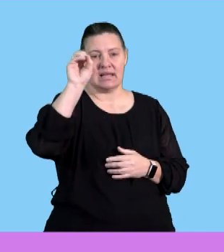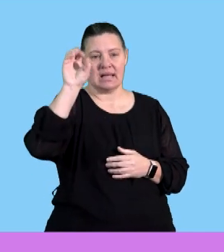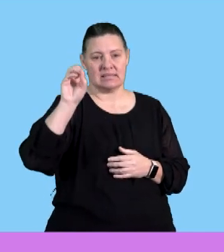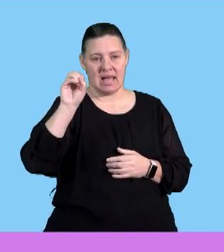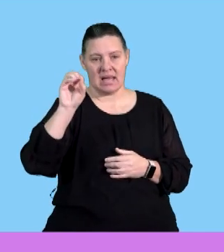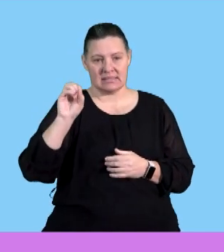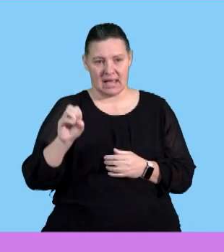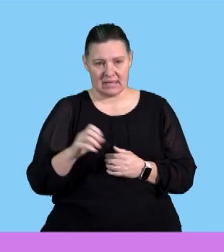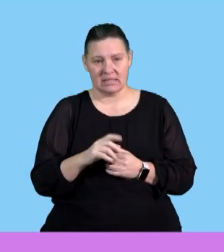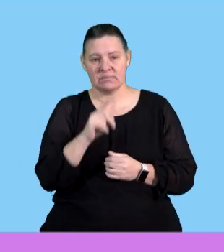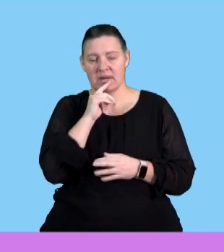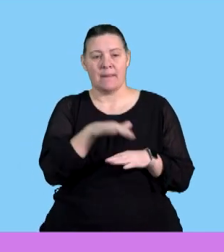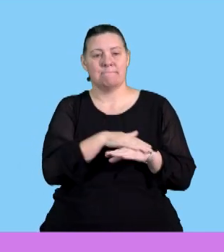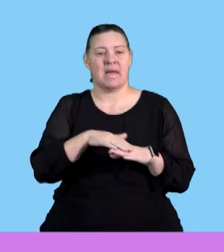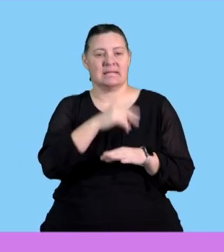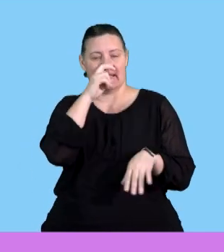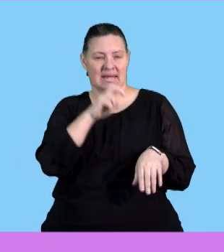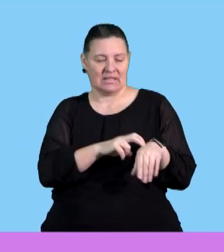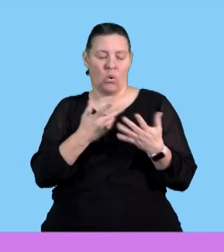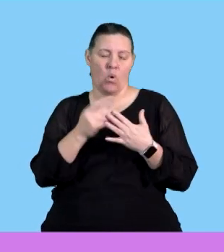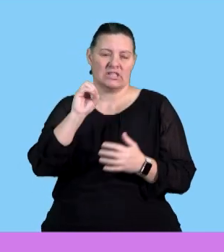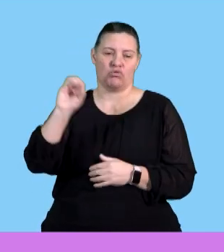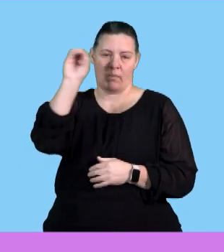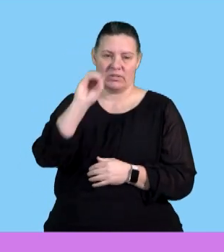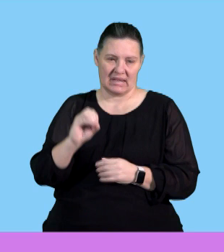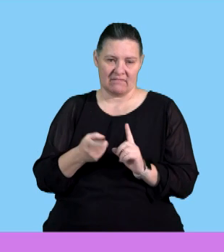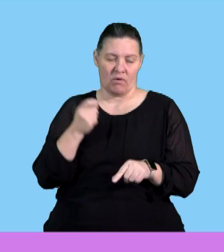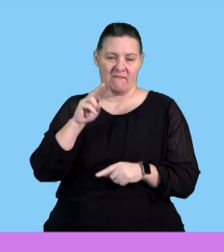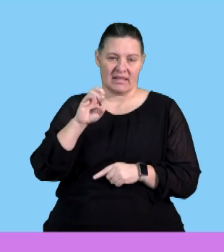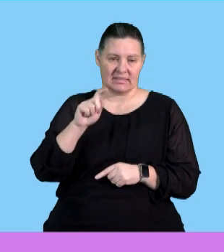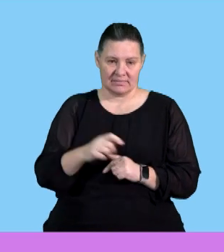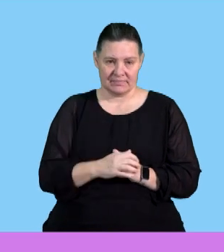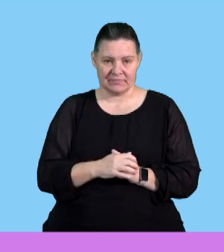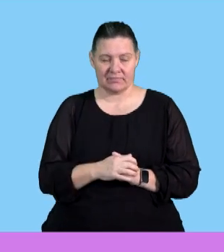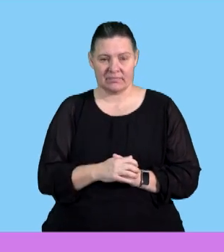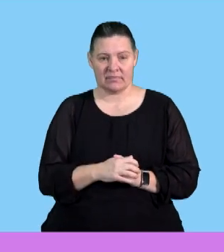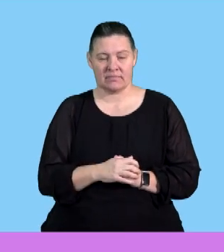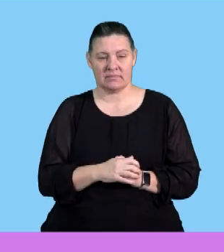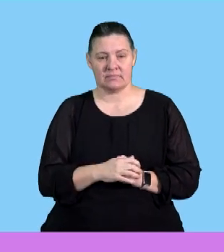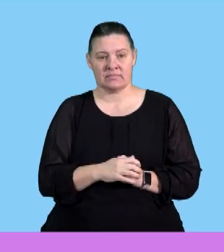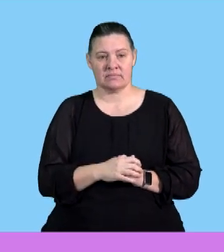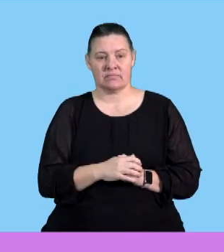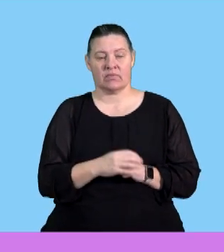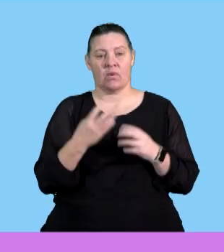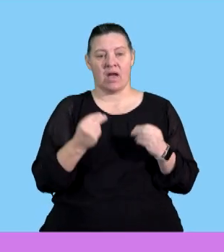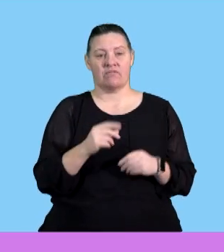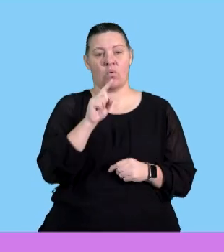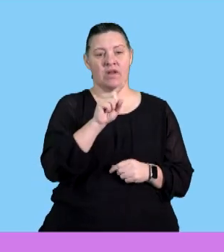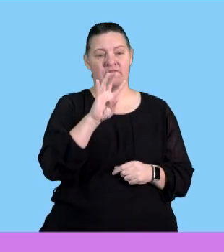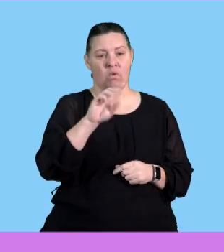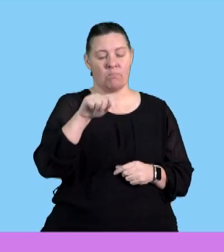asterisk, meaning they are our basic need or they are zero rated from VAT. Now we have 14